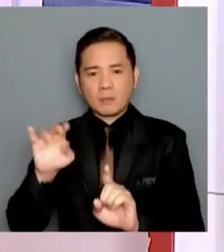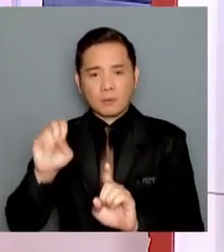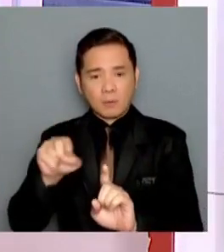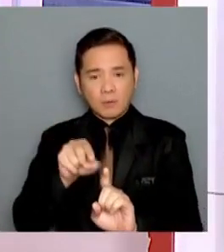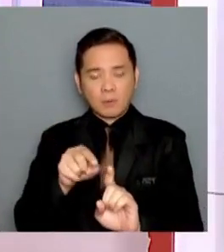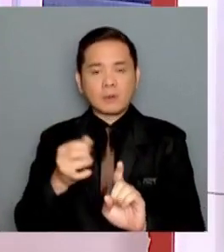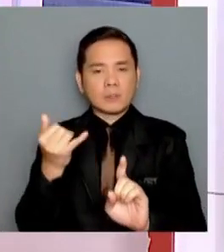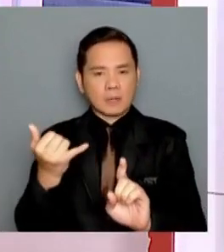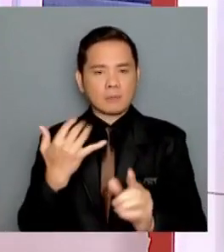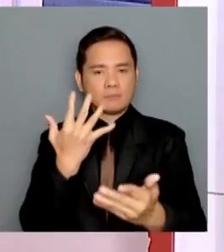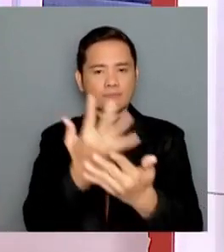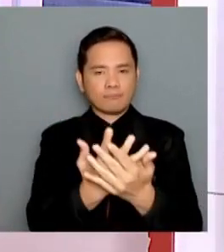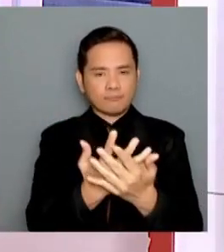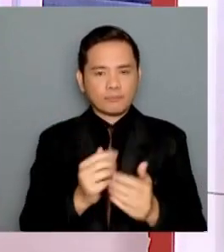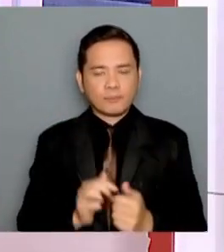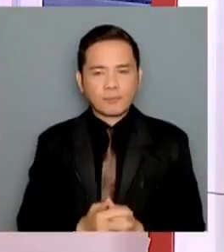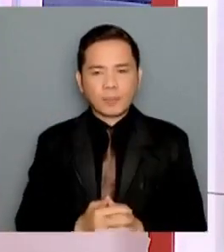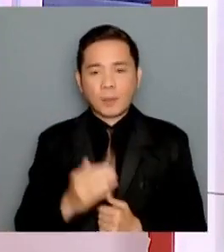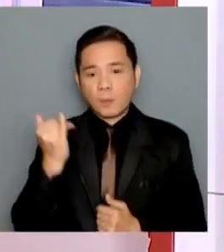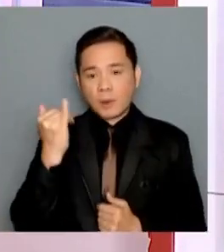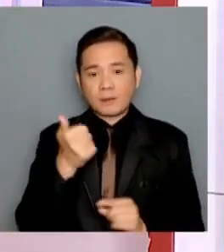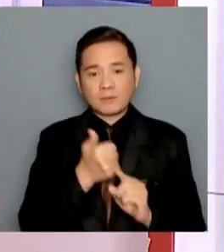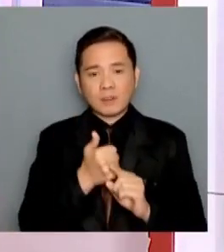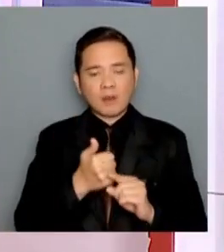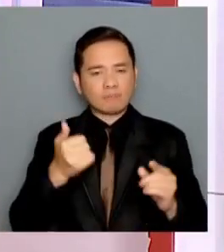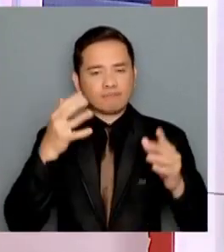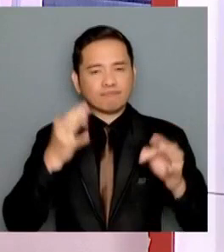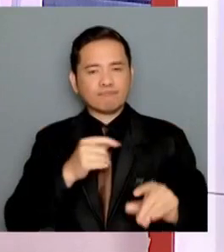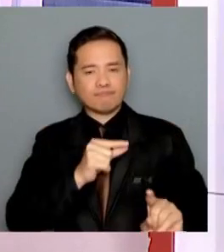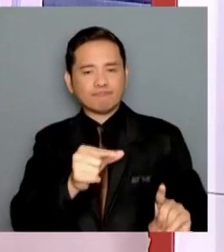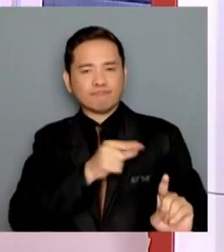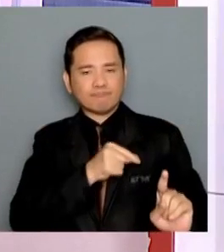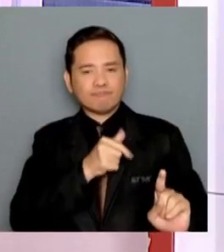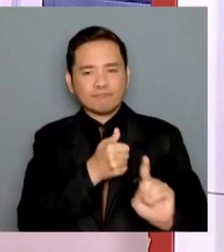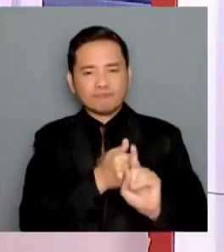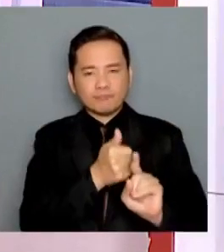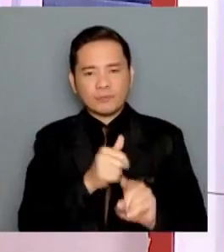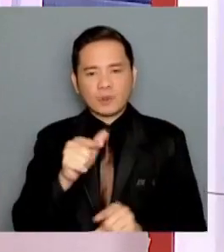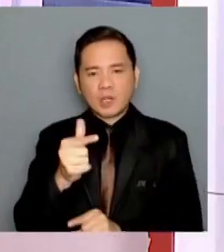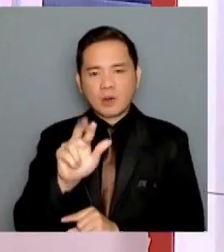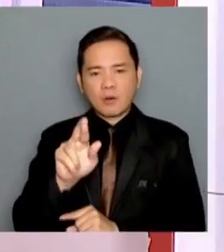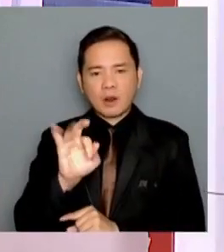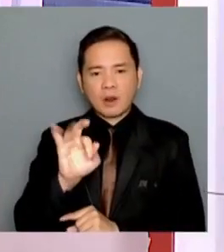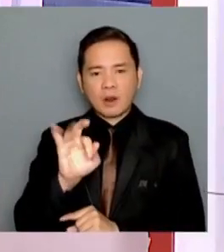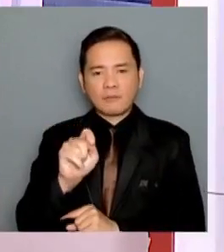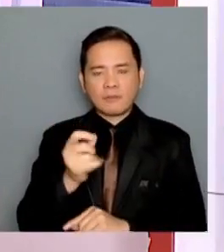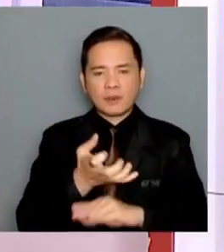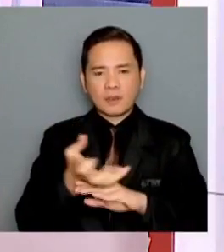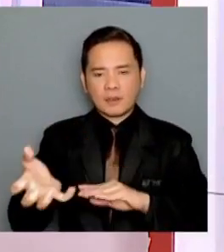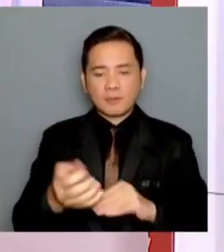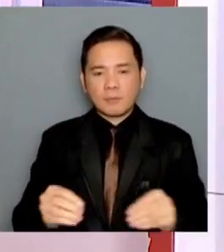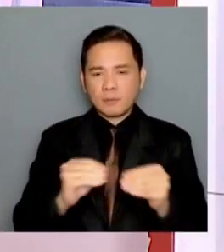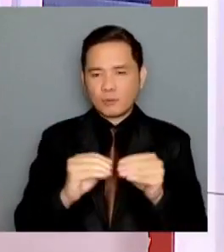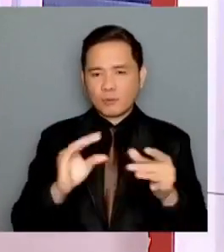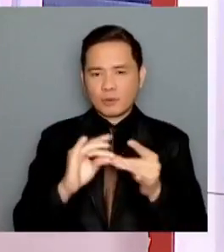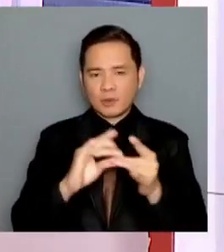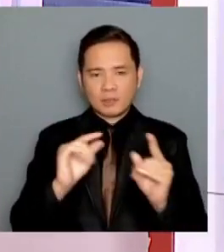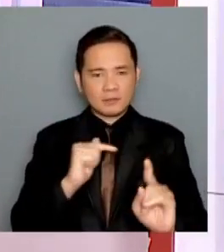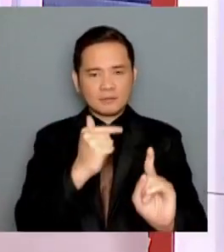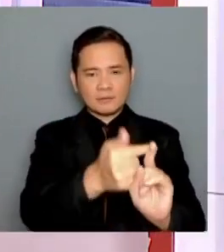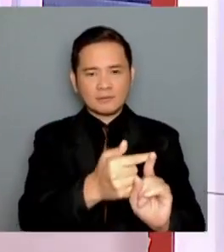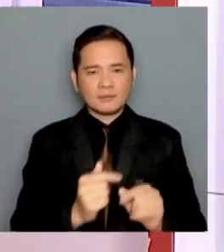prison after being found guilty of graft. Adrian Ayalin joins us with the details on this story. Adrian, over to